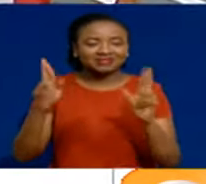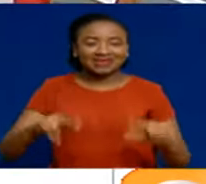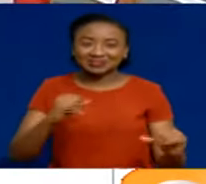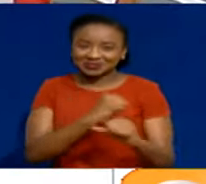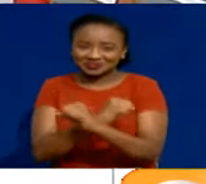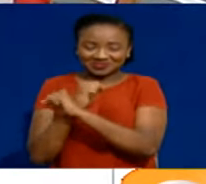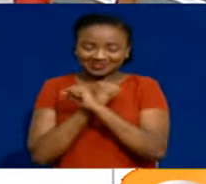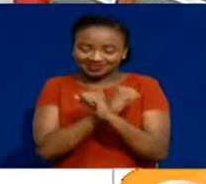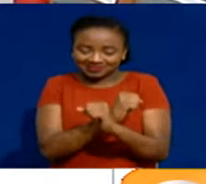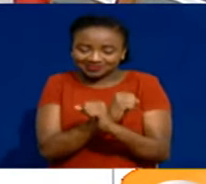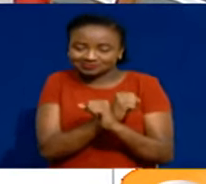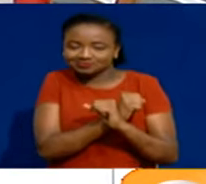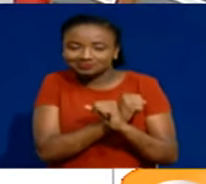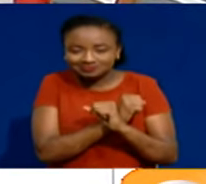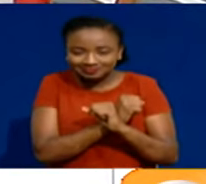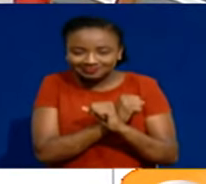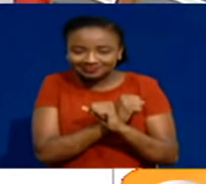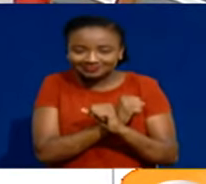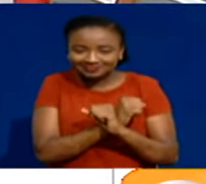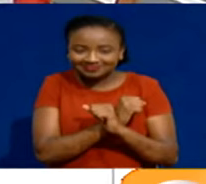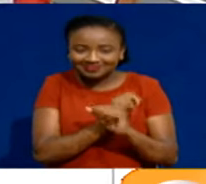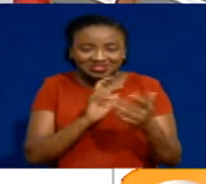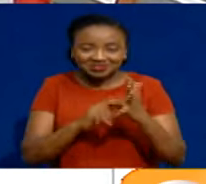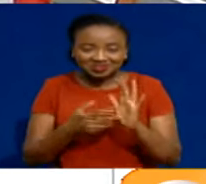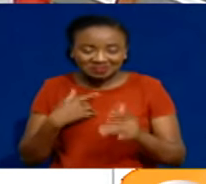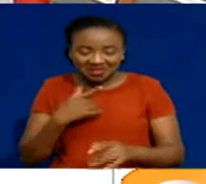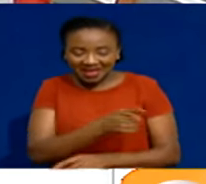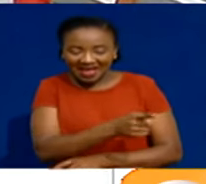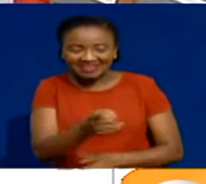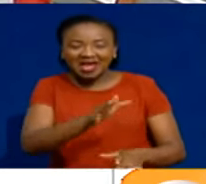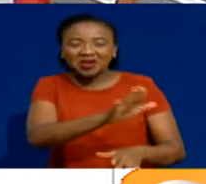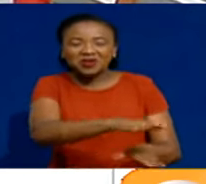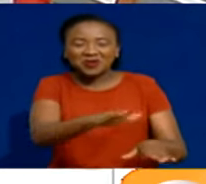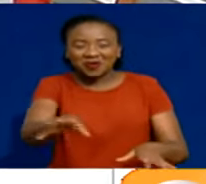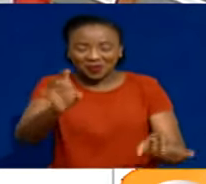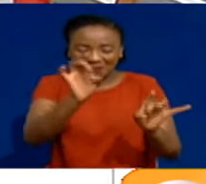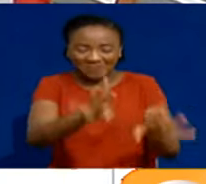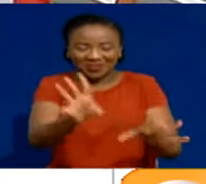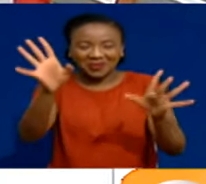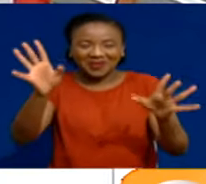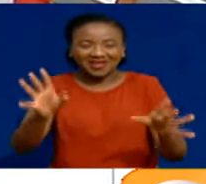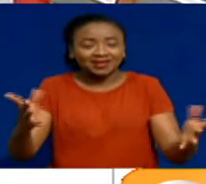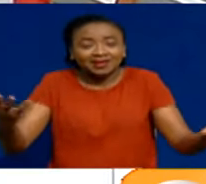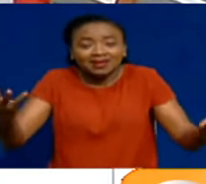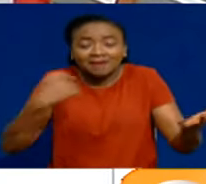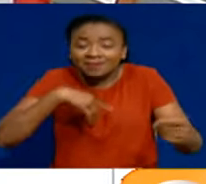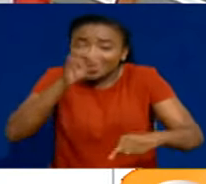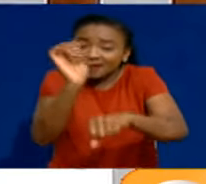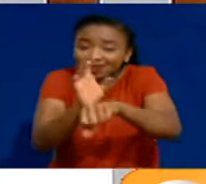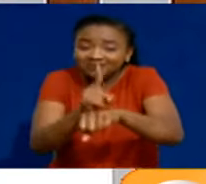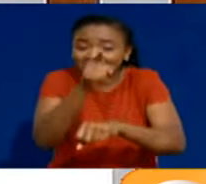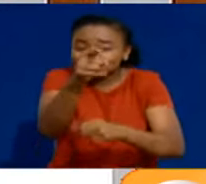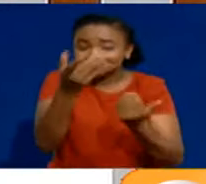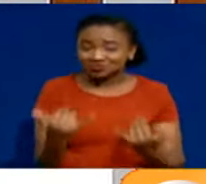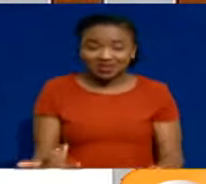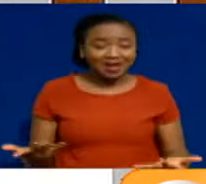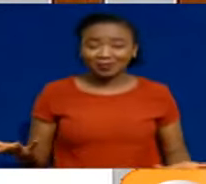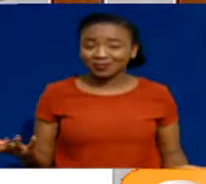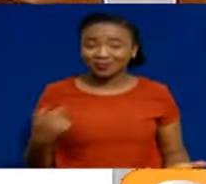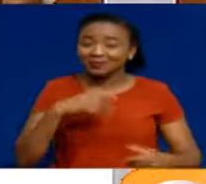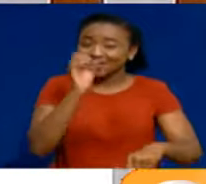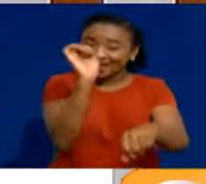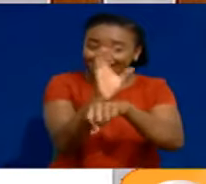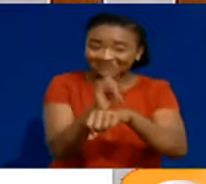Oh. Yeah, of course. So you're just going to leave us? But I'm advising you.